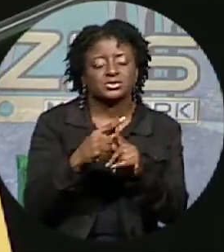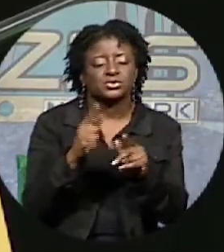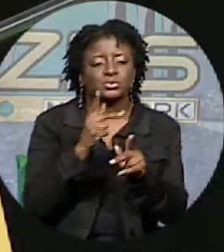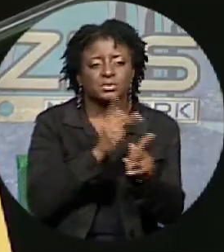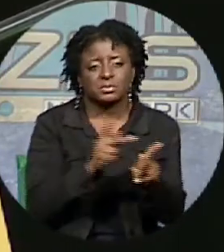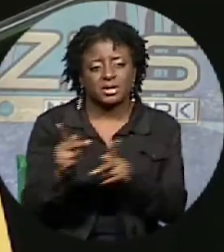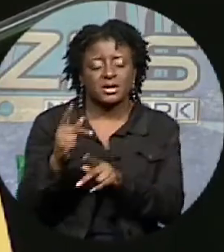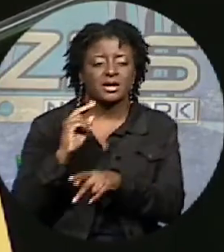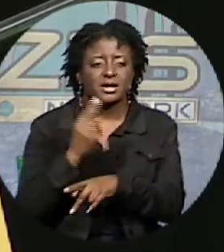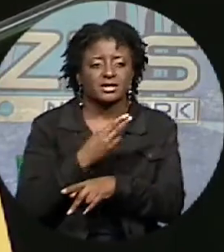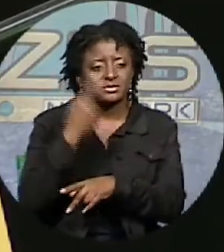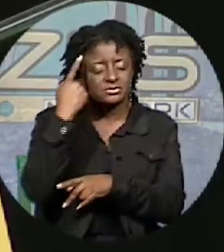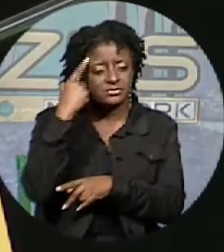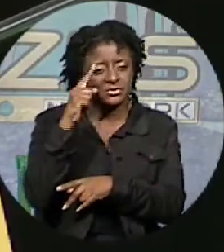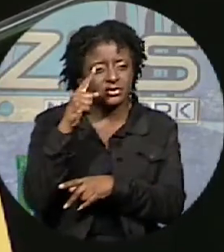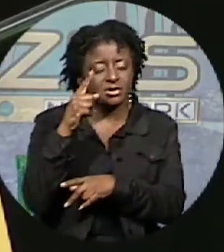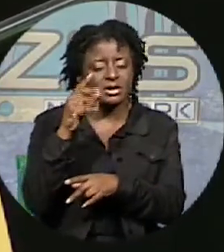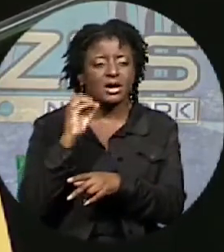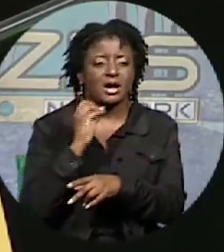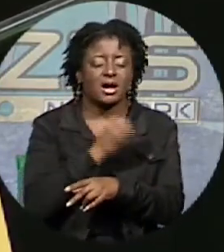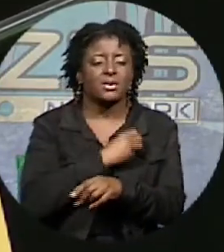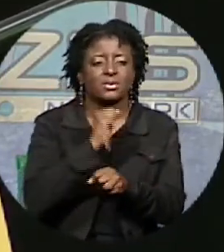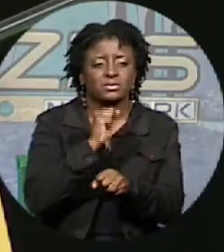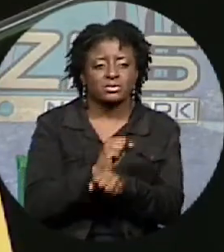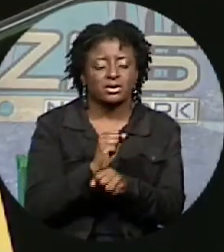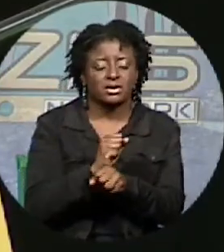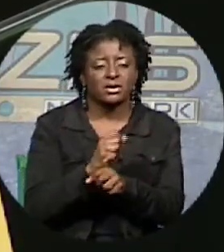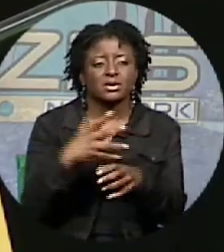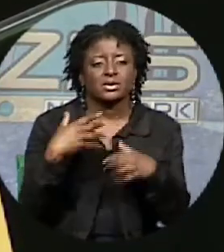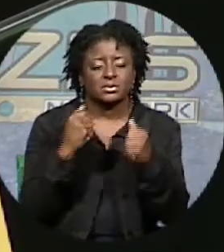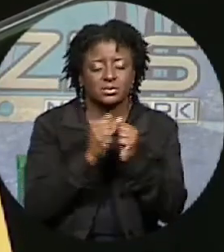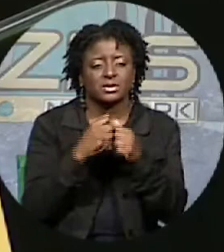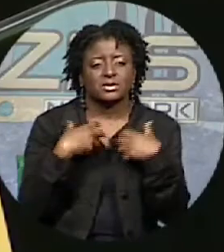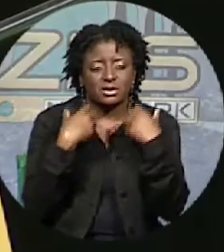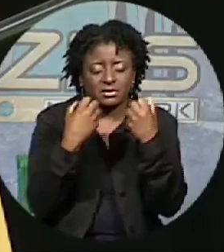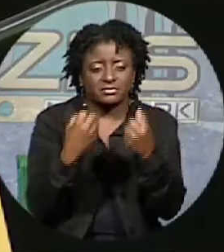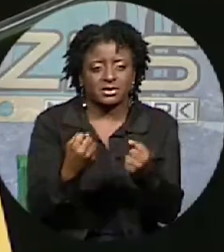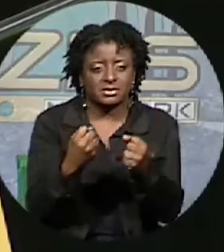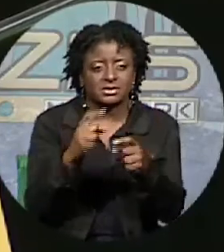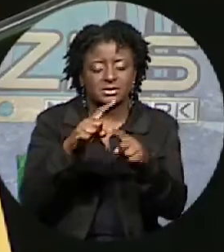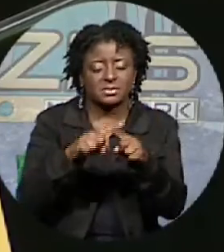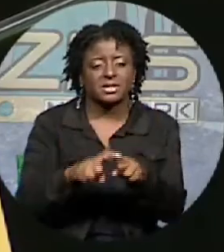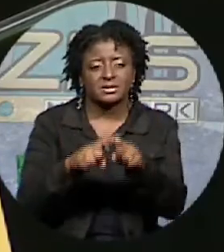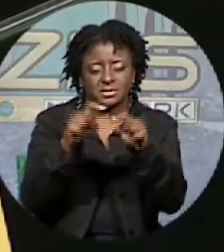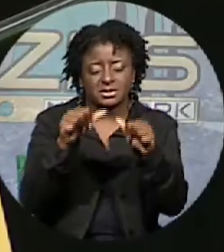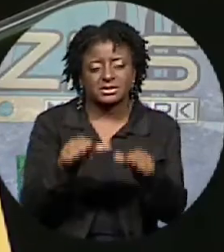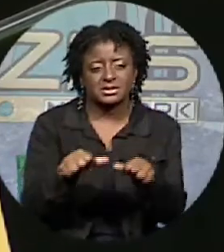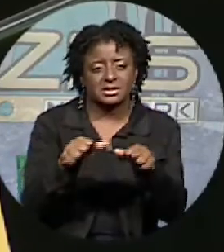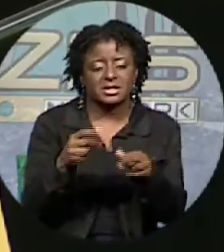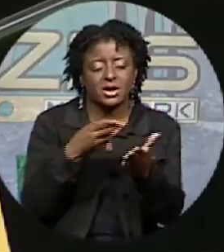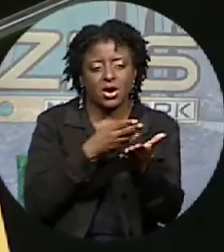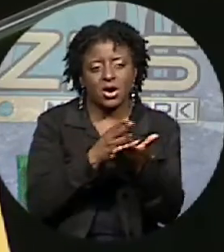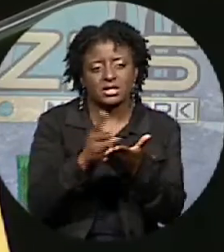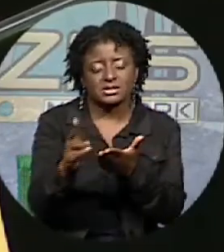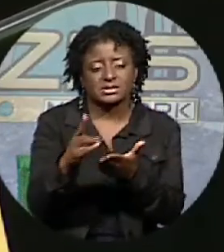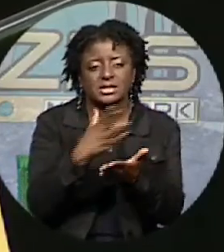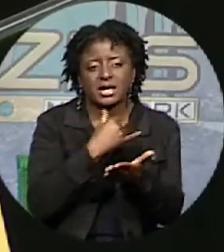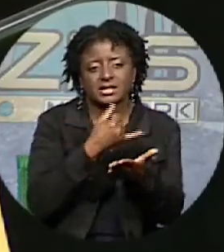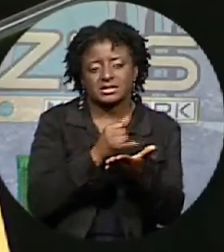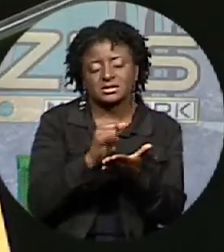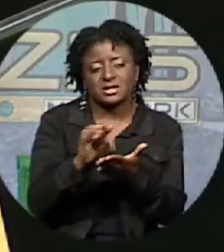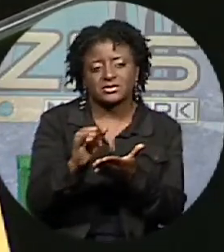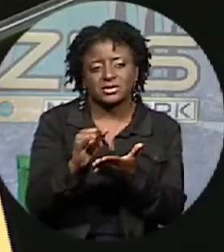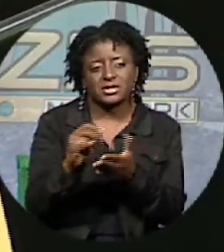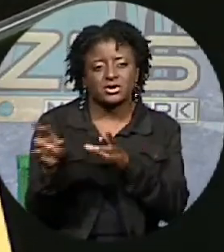assigned duties with confidence, dependability, honesty, and integrity. We are ready to